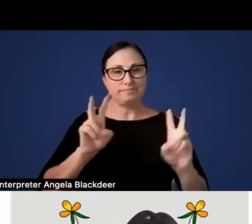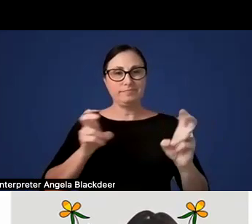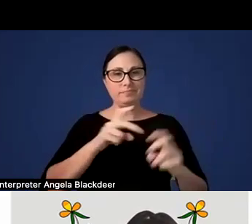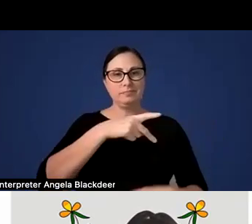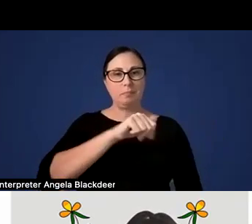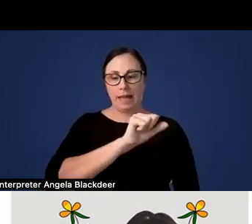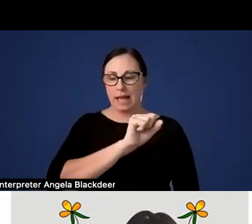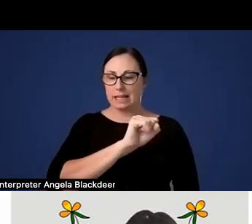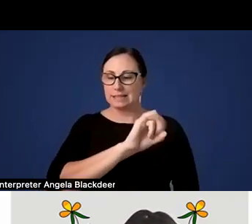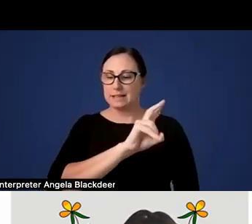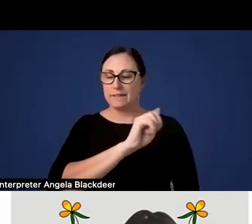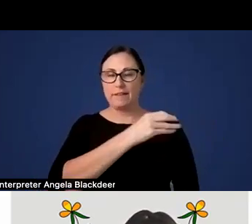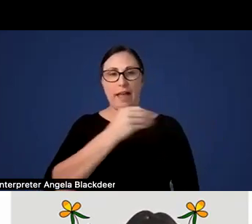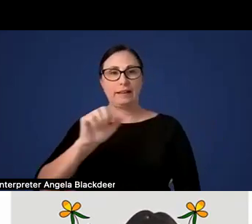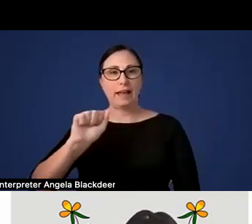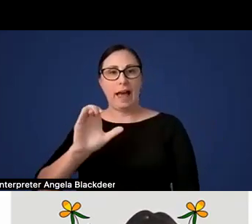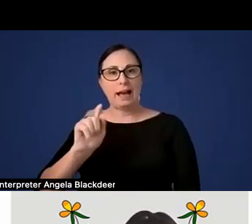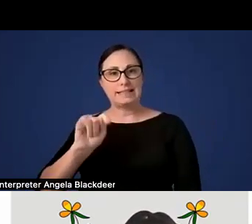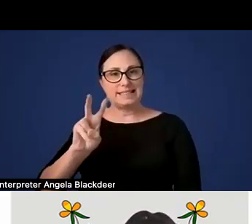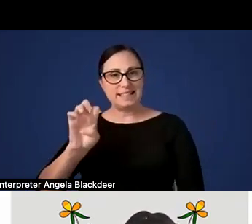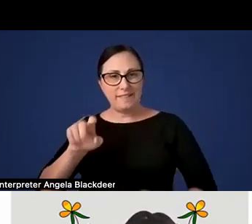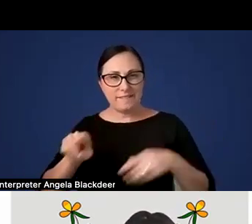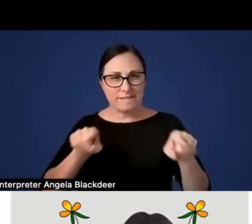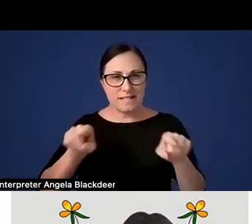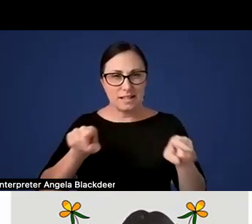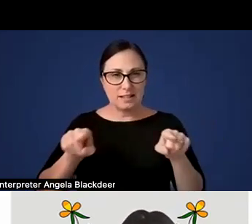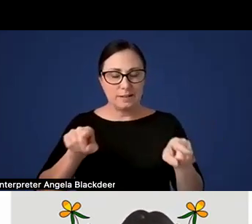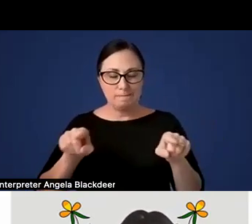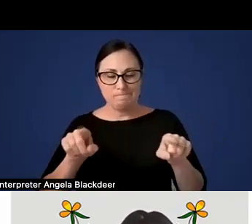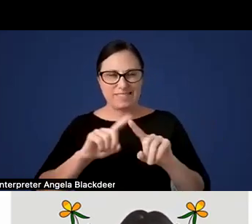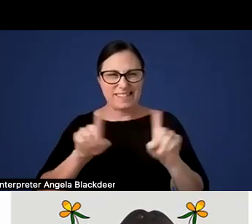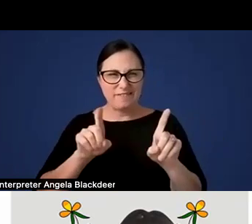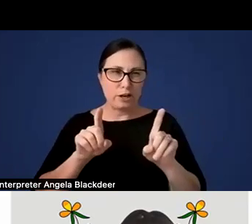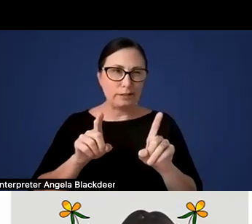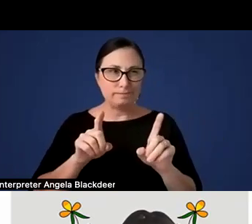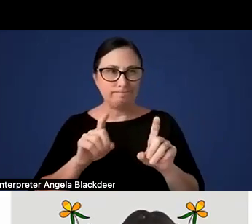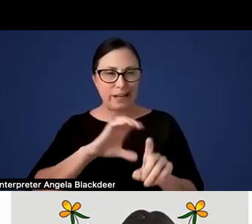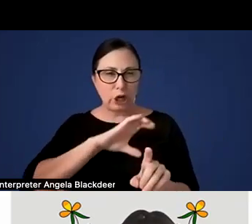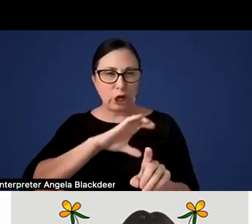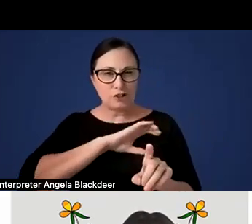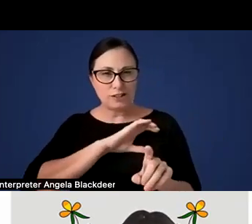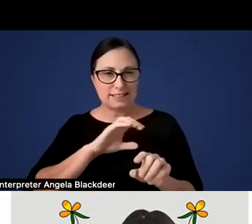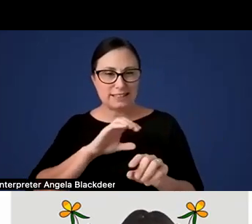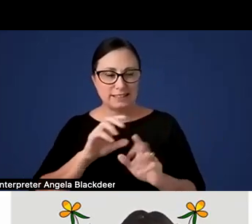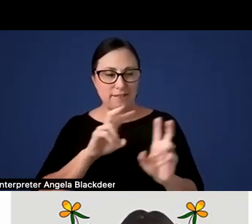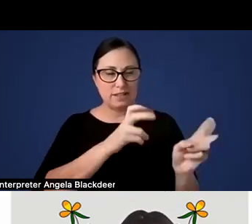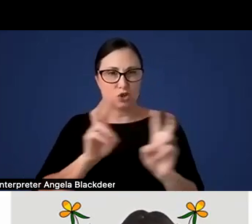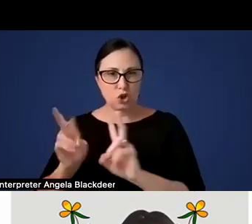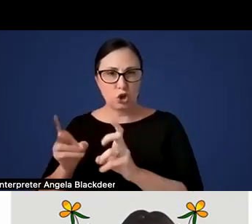sort of draws me about just the different definitions and characteristics of this terminology